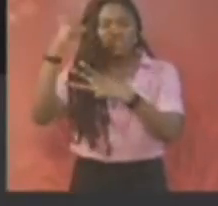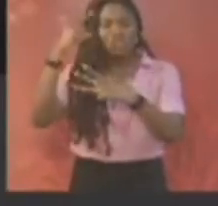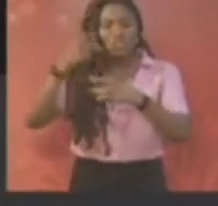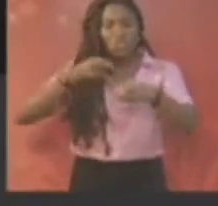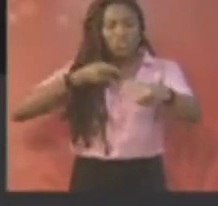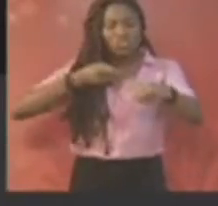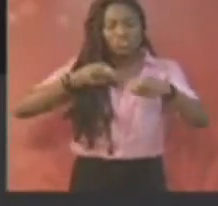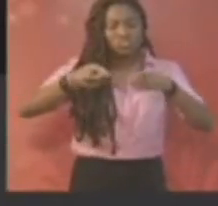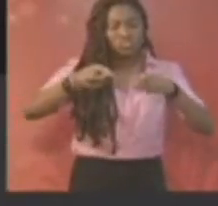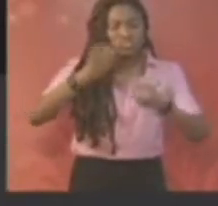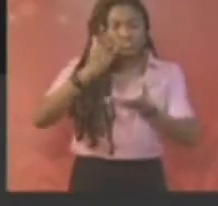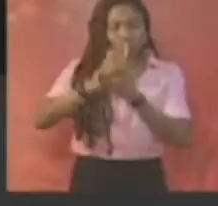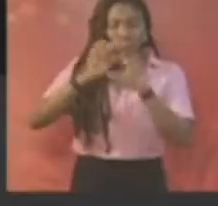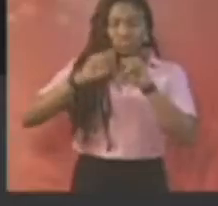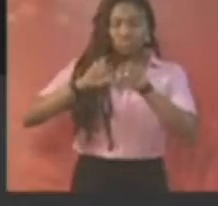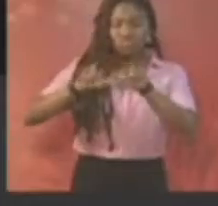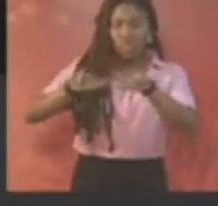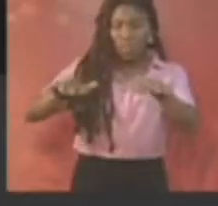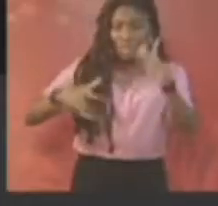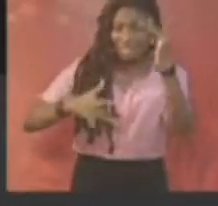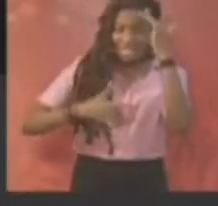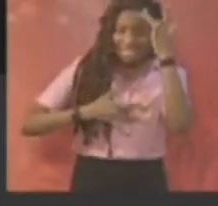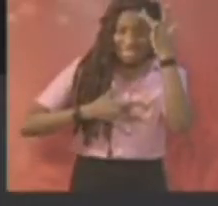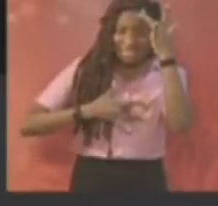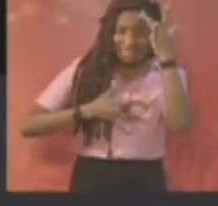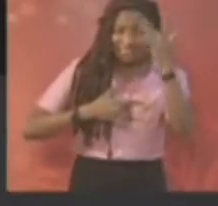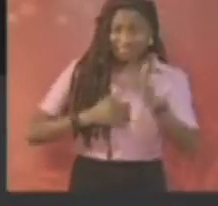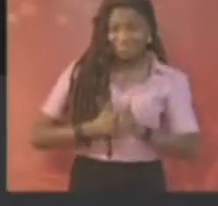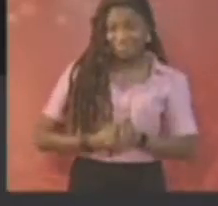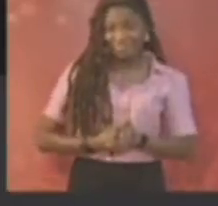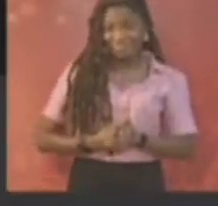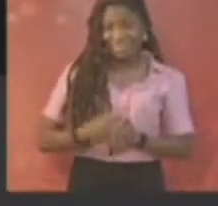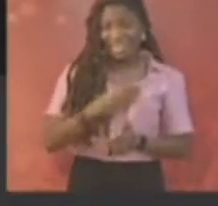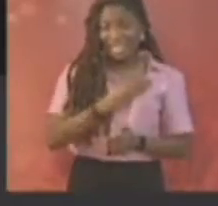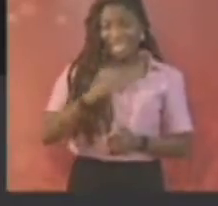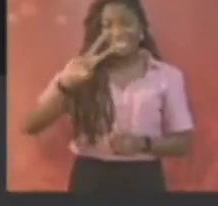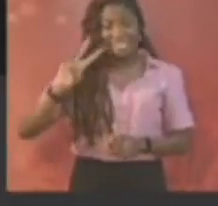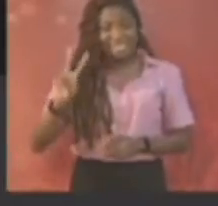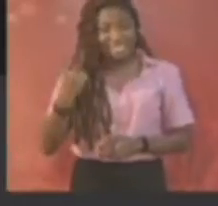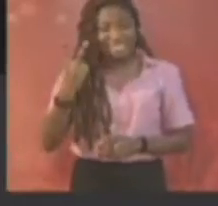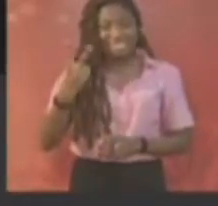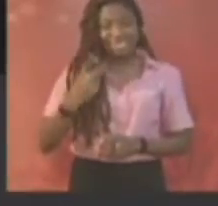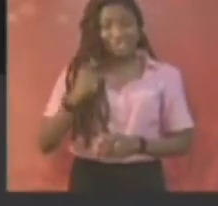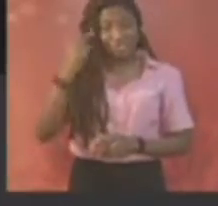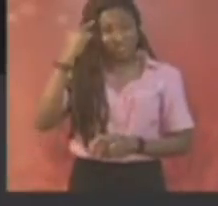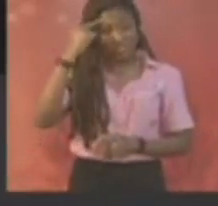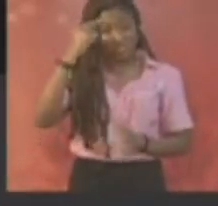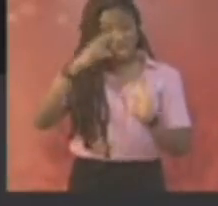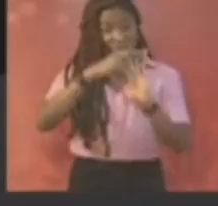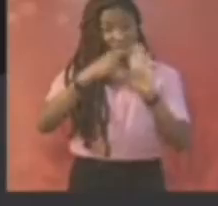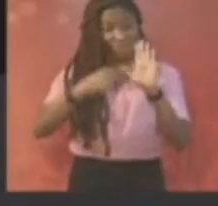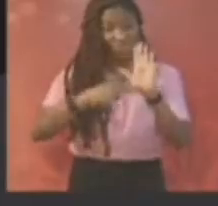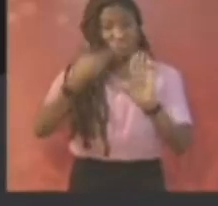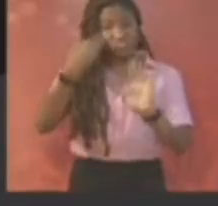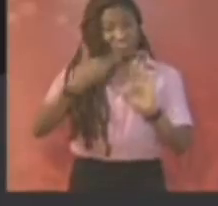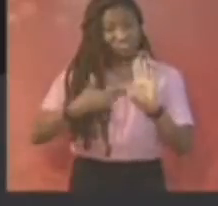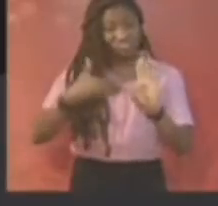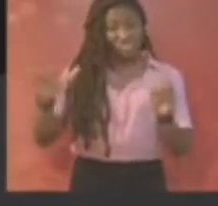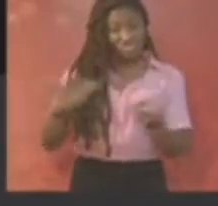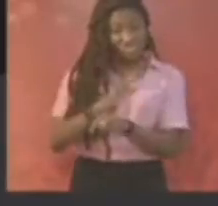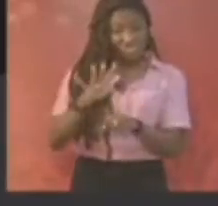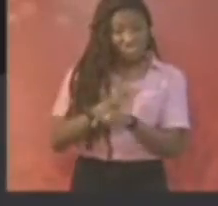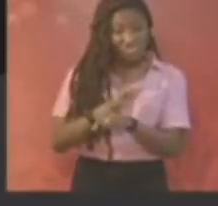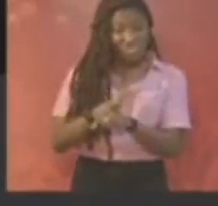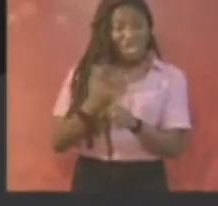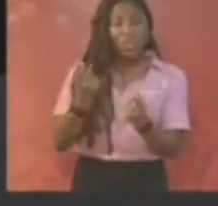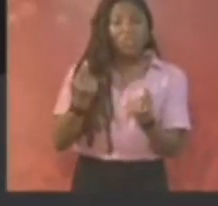And secondly, based on your own understanding and experience, do you think these measures are enough? And if not, what can we do to